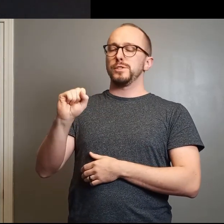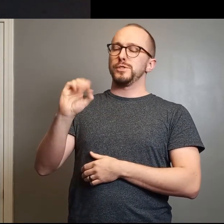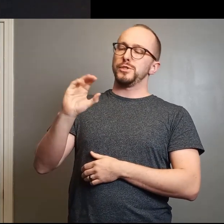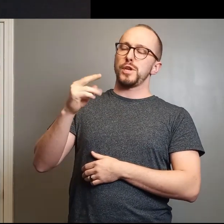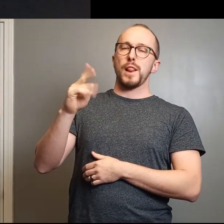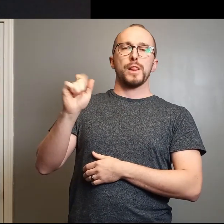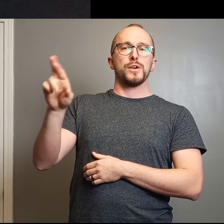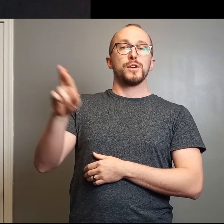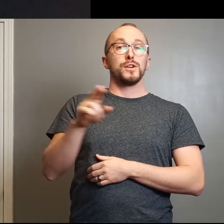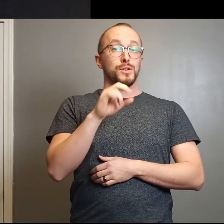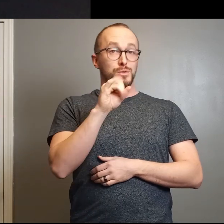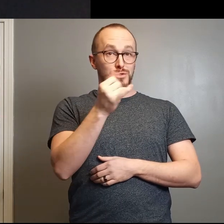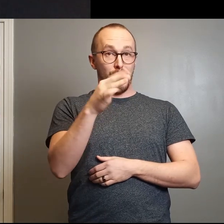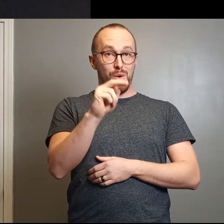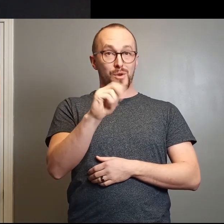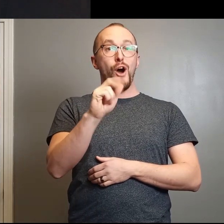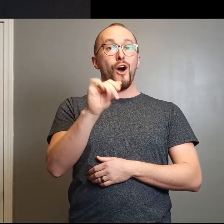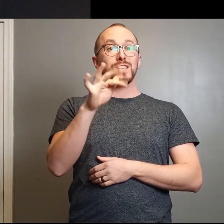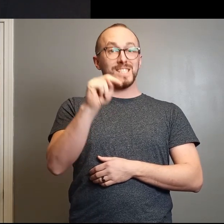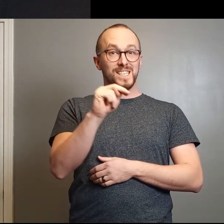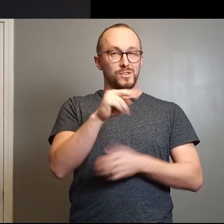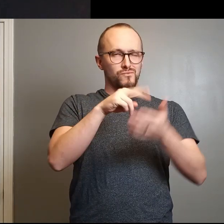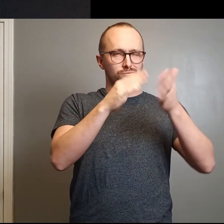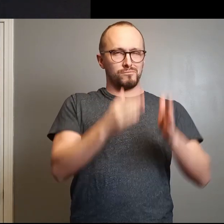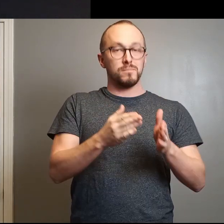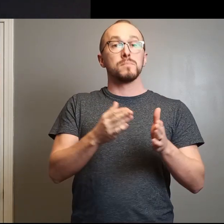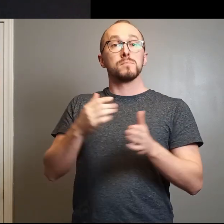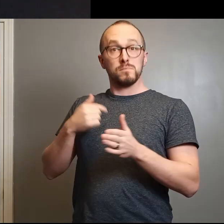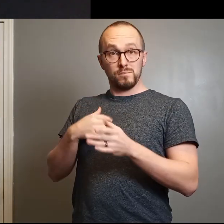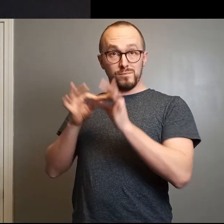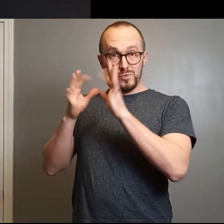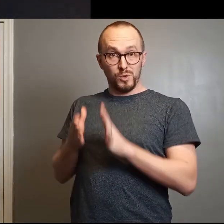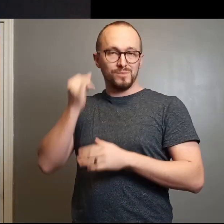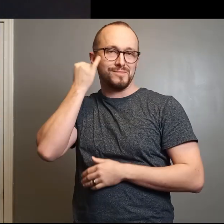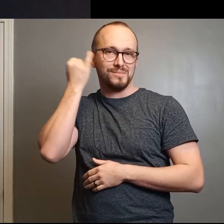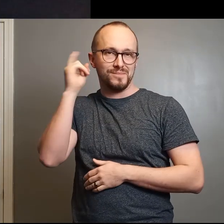Joan Augustyn and is interpreted into sign language by Jake Marshall.